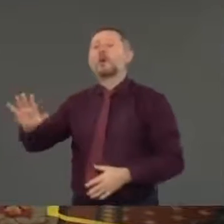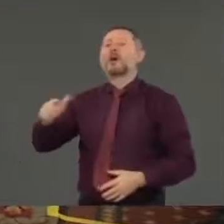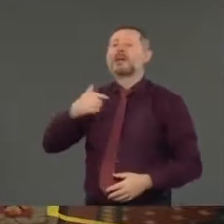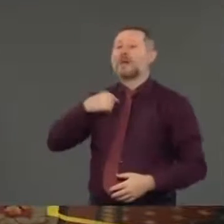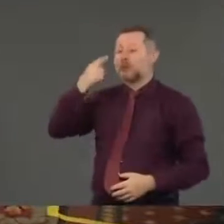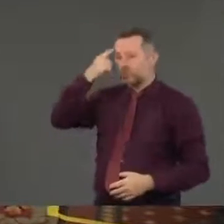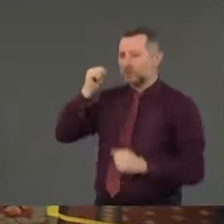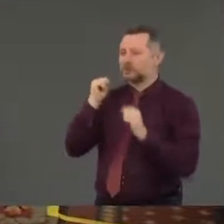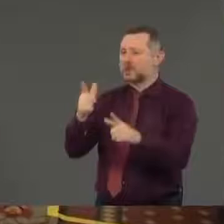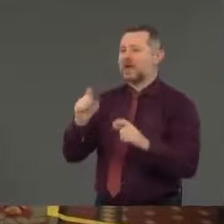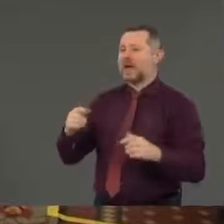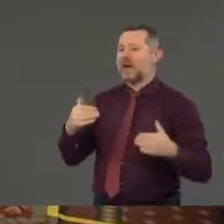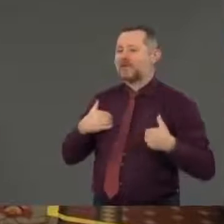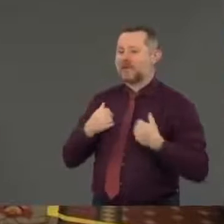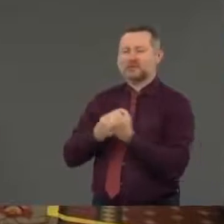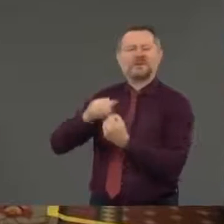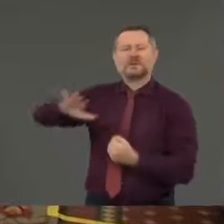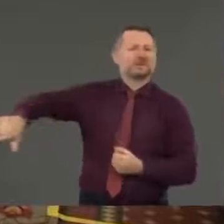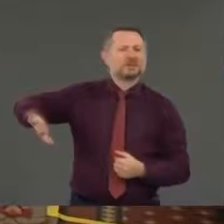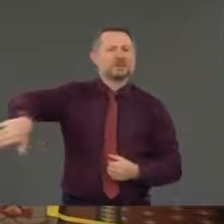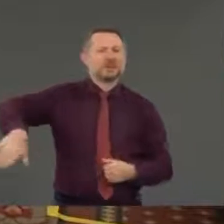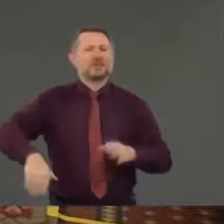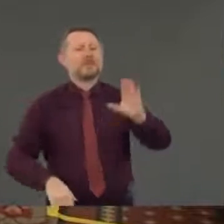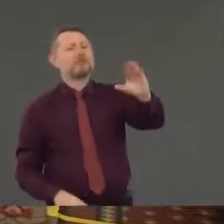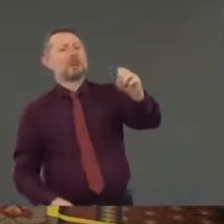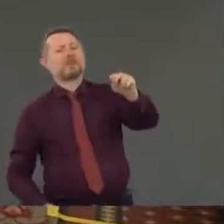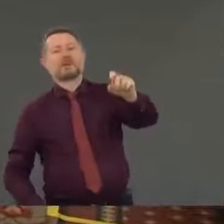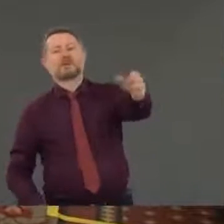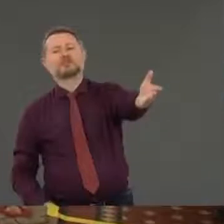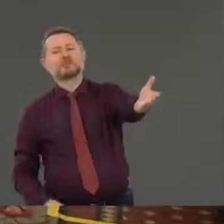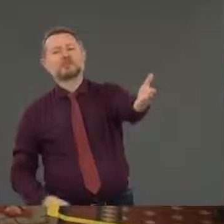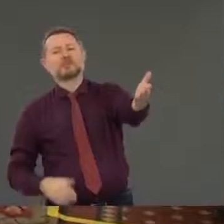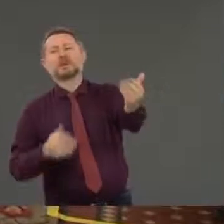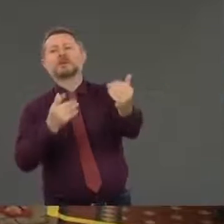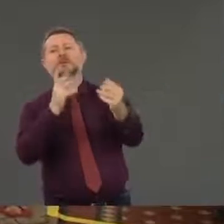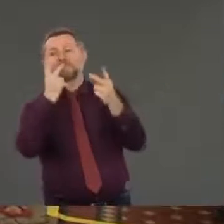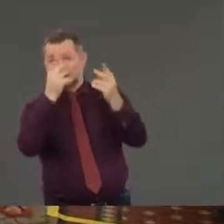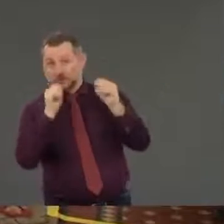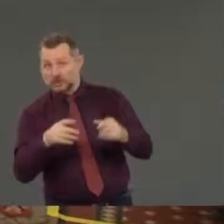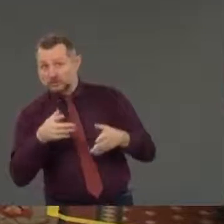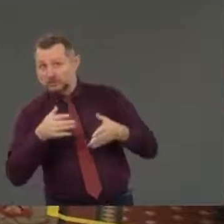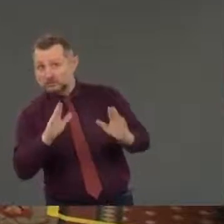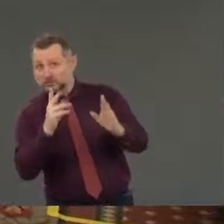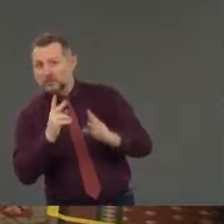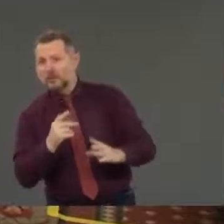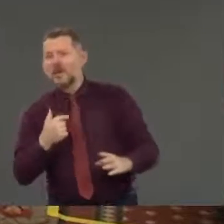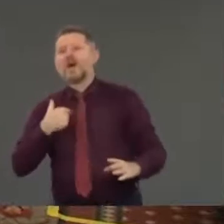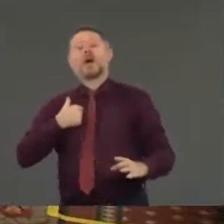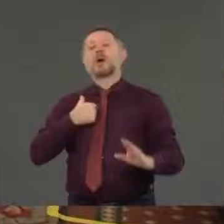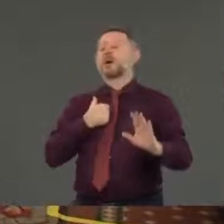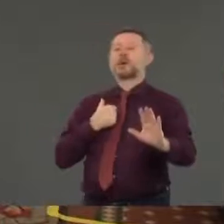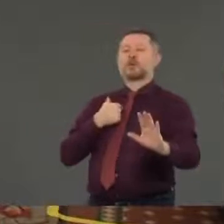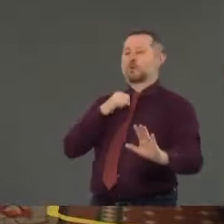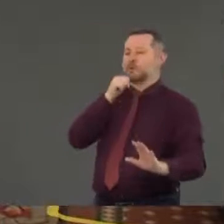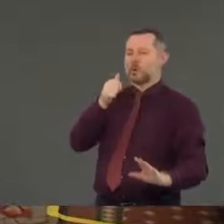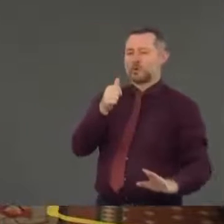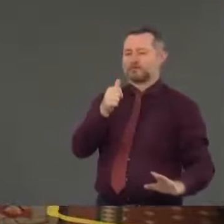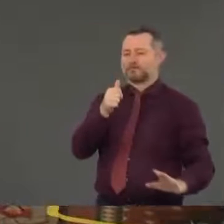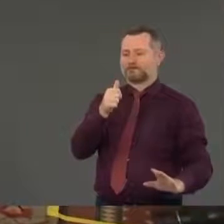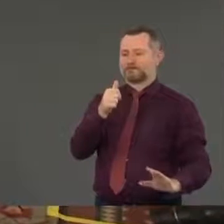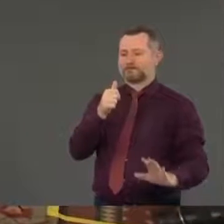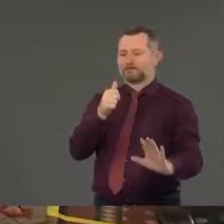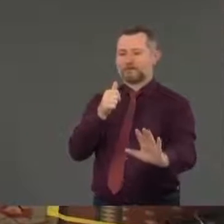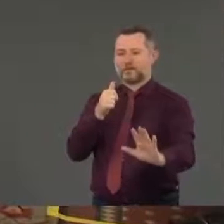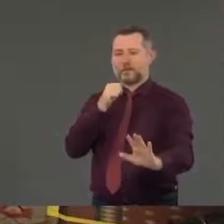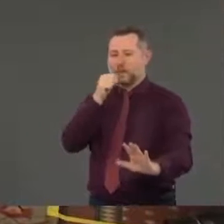advocate. Bernadette? So you think visitation should be allowed then in nursing homes? Because I don't that's think they basically- should have an advocate that could kill